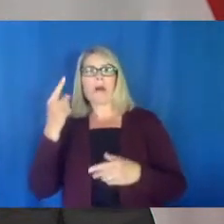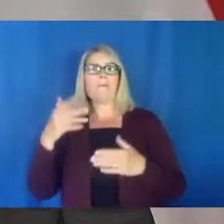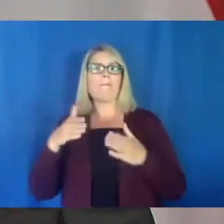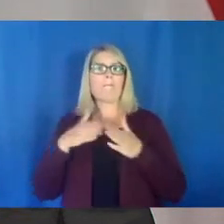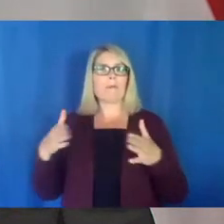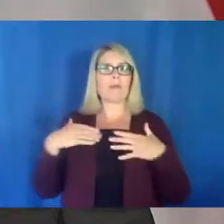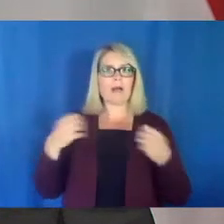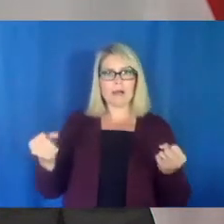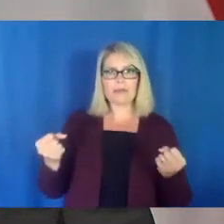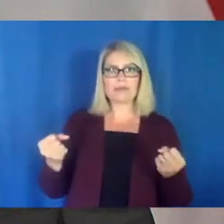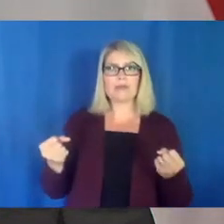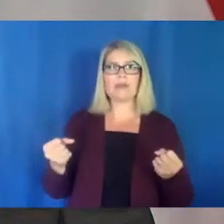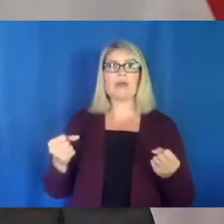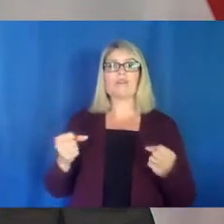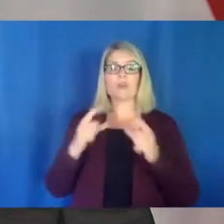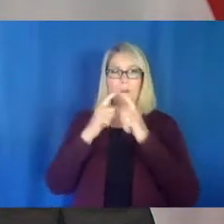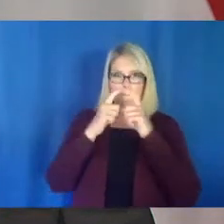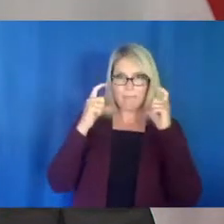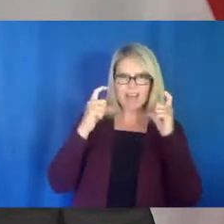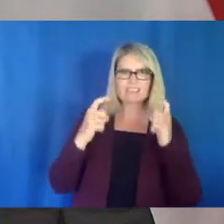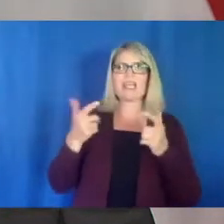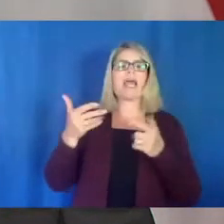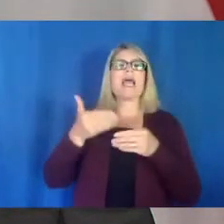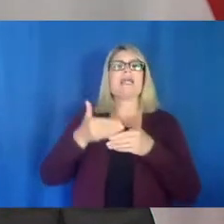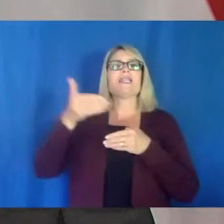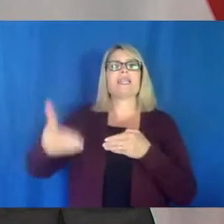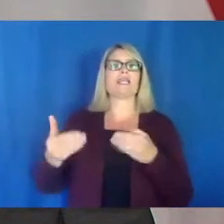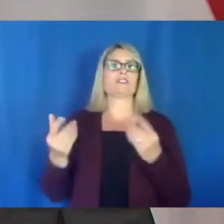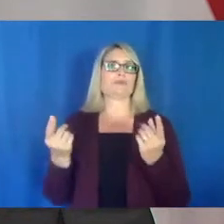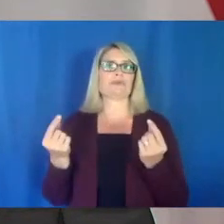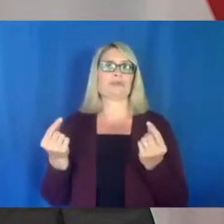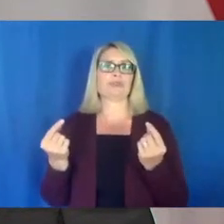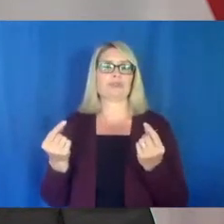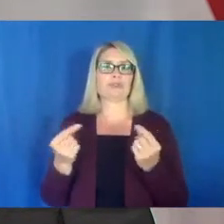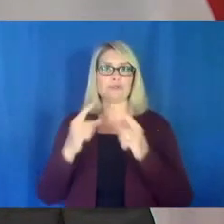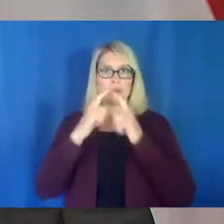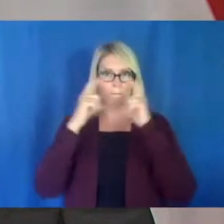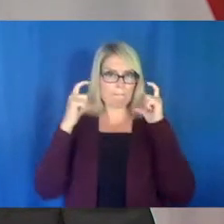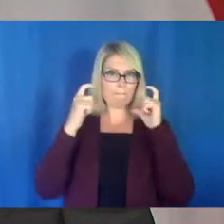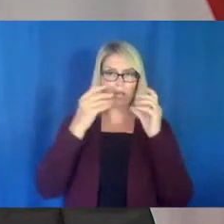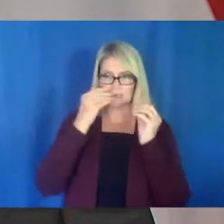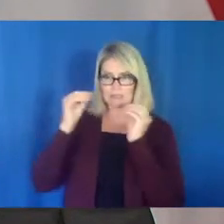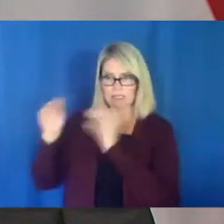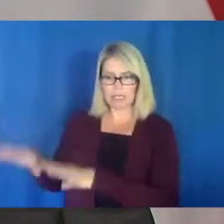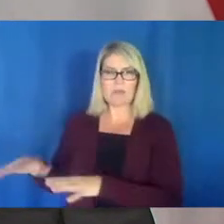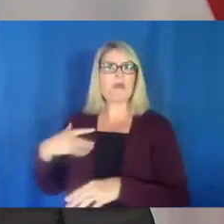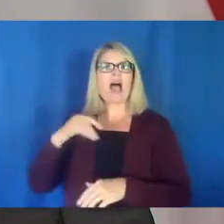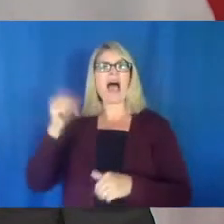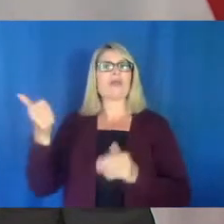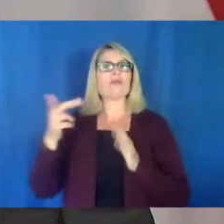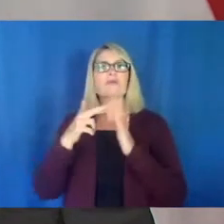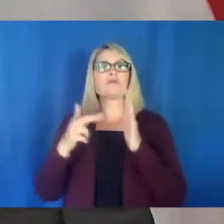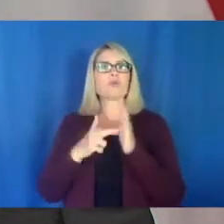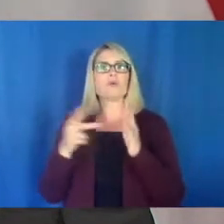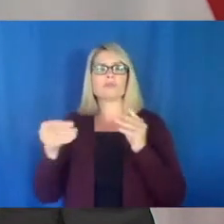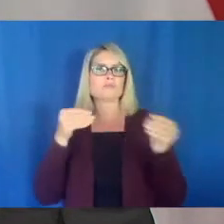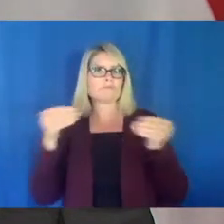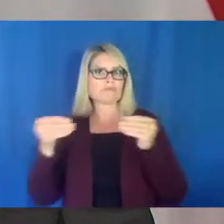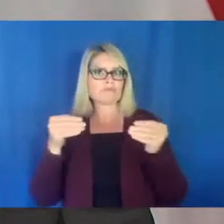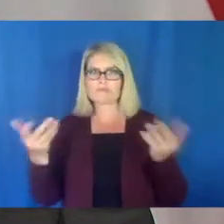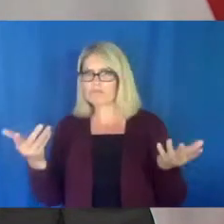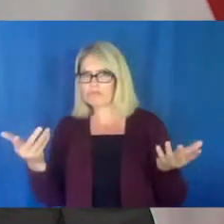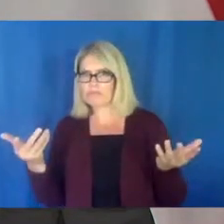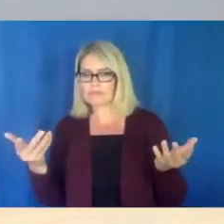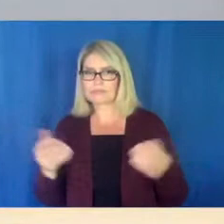use? What are kind of the next areas that you're looking at in terms of easing or loosening requirements?